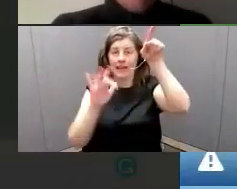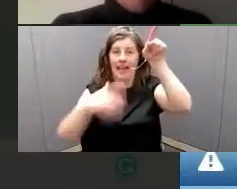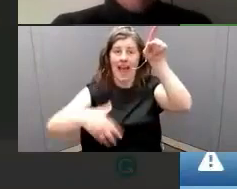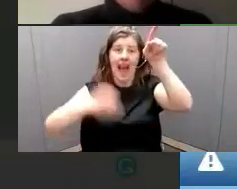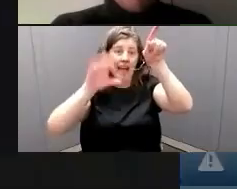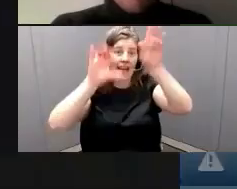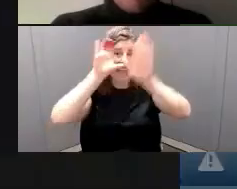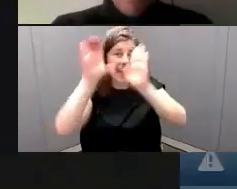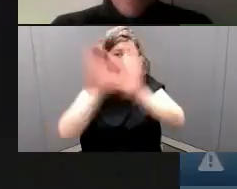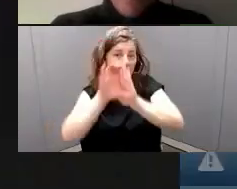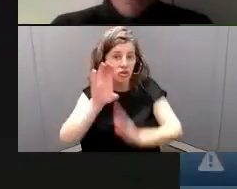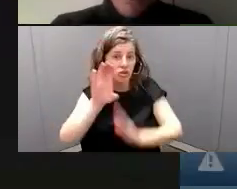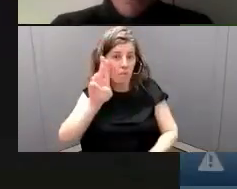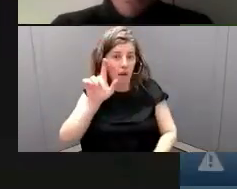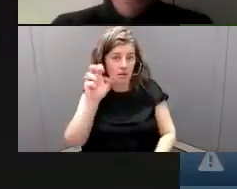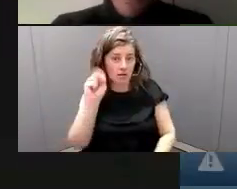button.